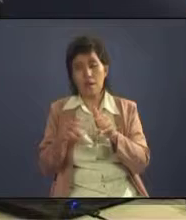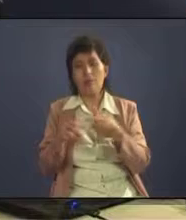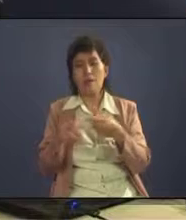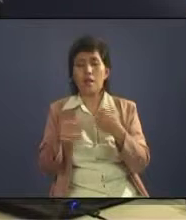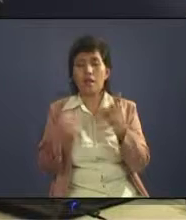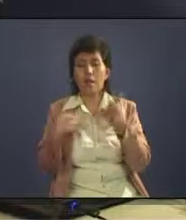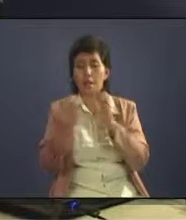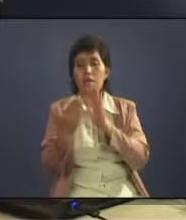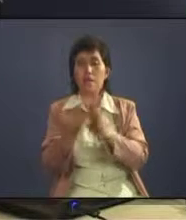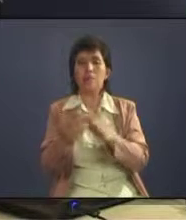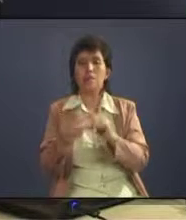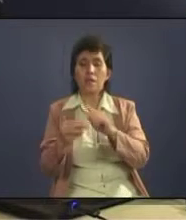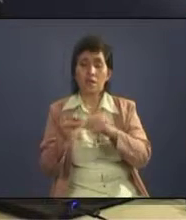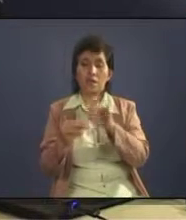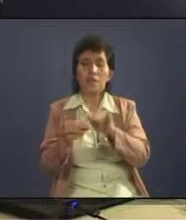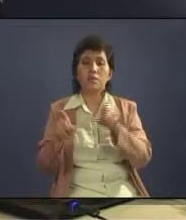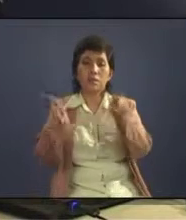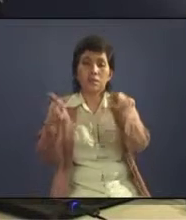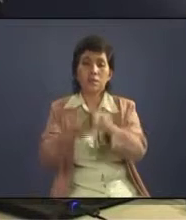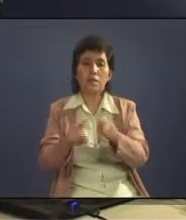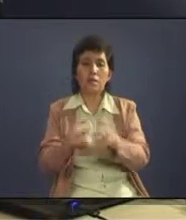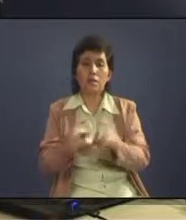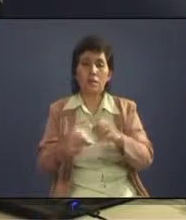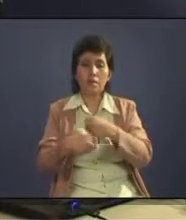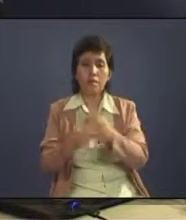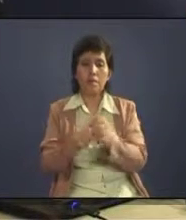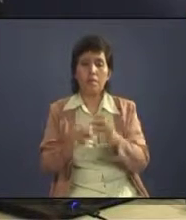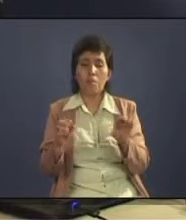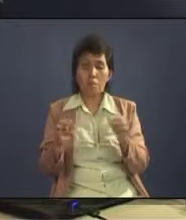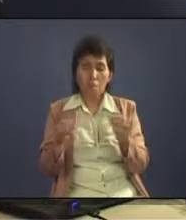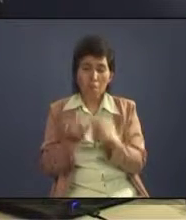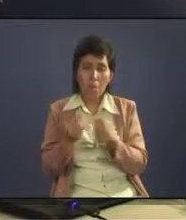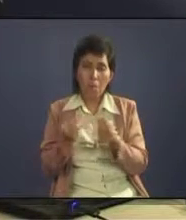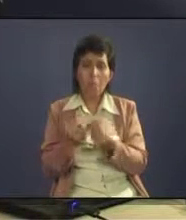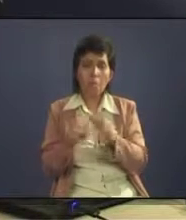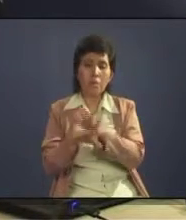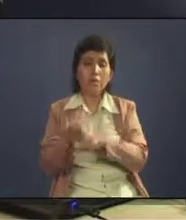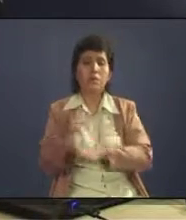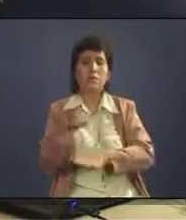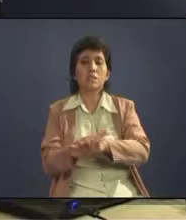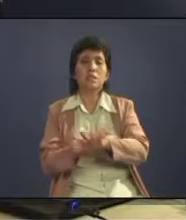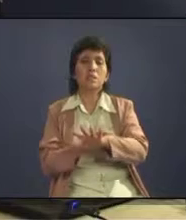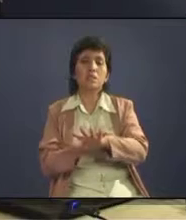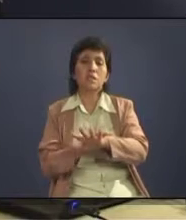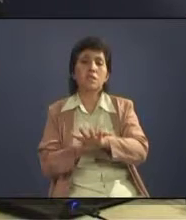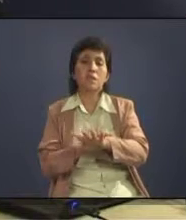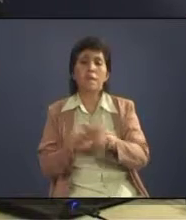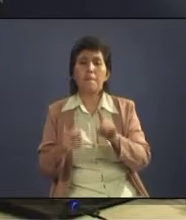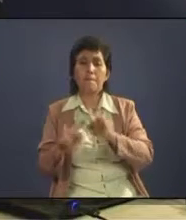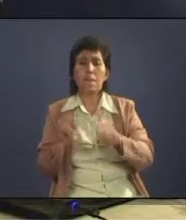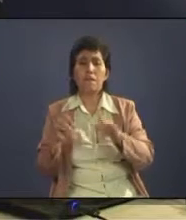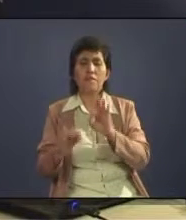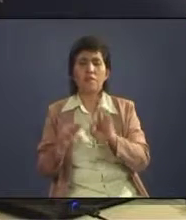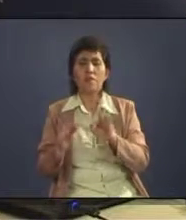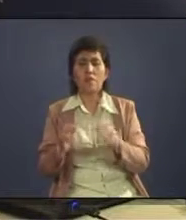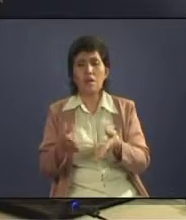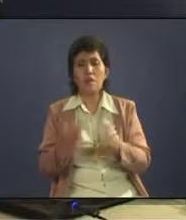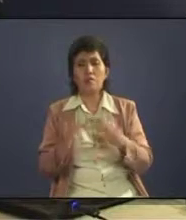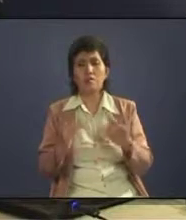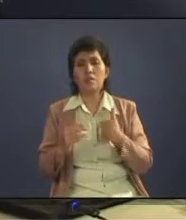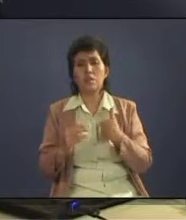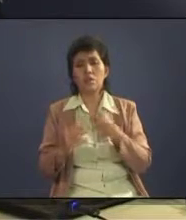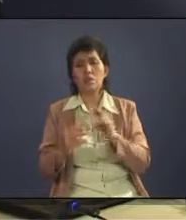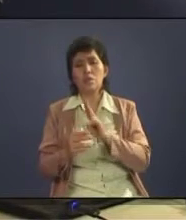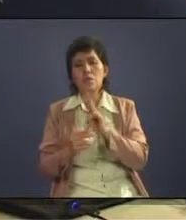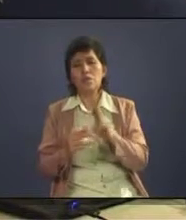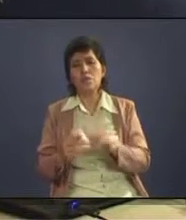that makes that makes us more comfortable, more comforting, okay? But if you ask me right now, are we still